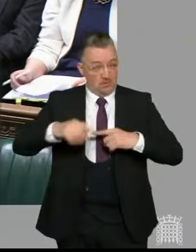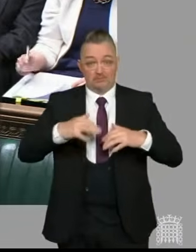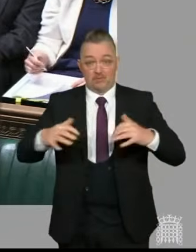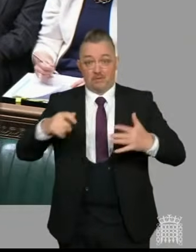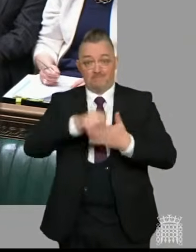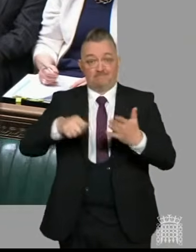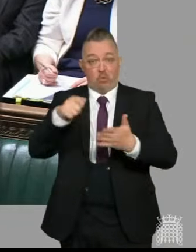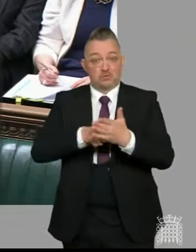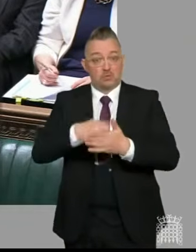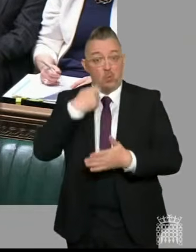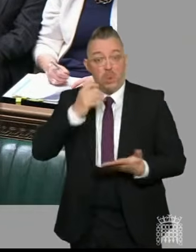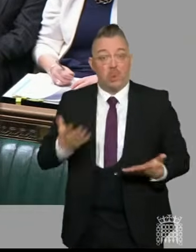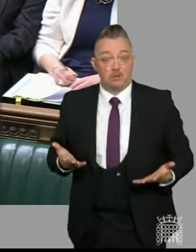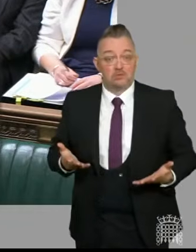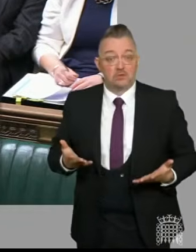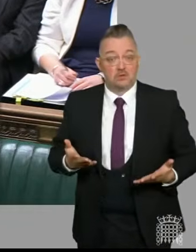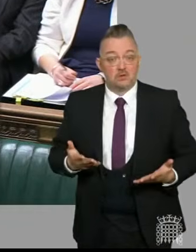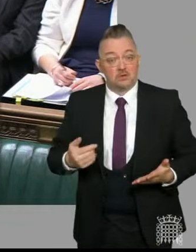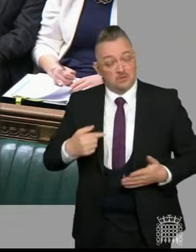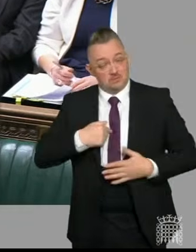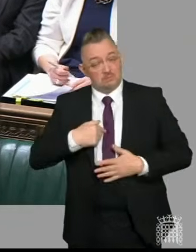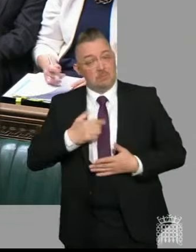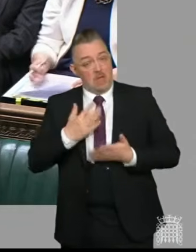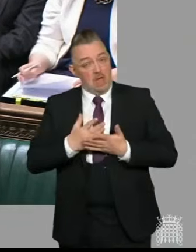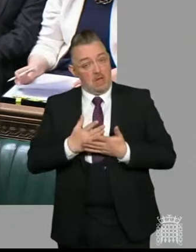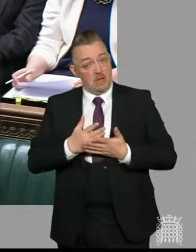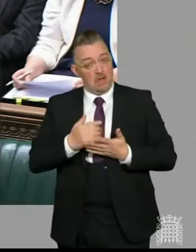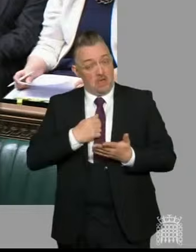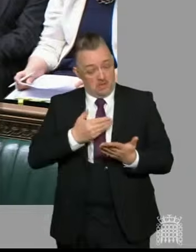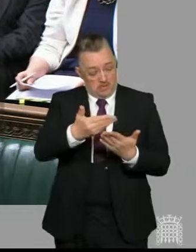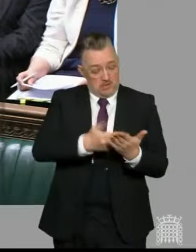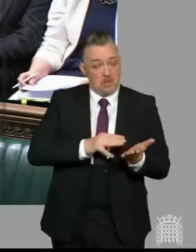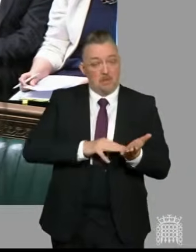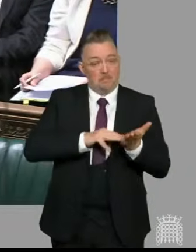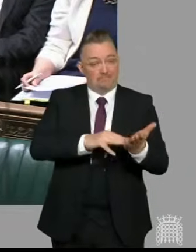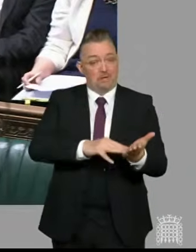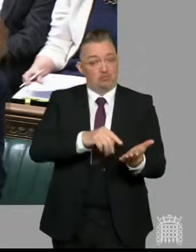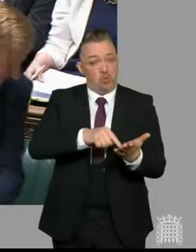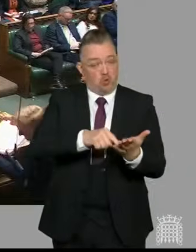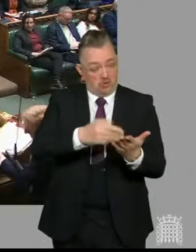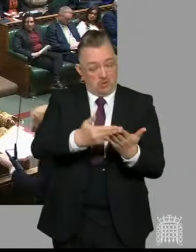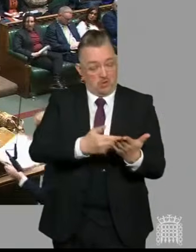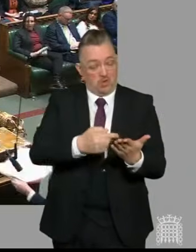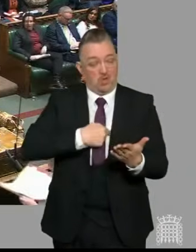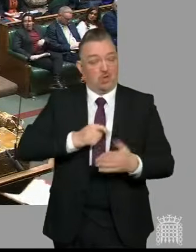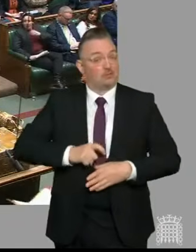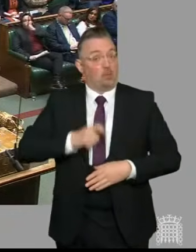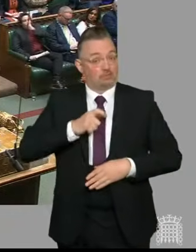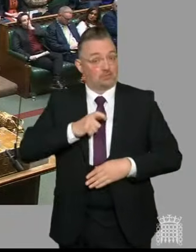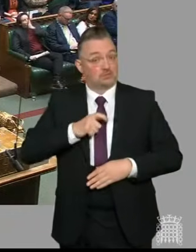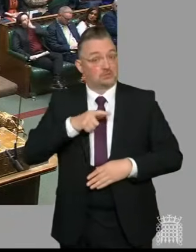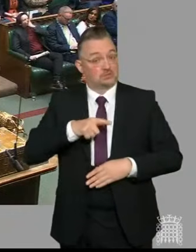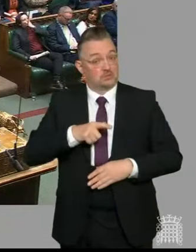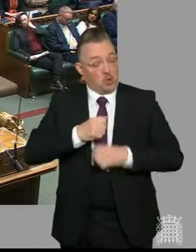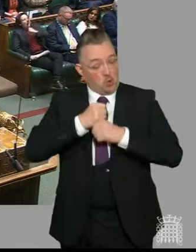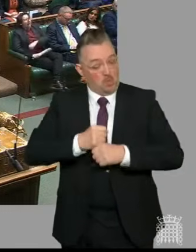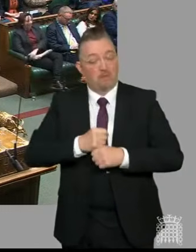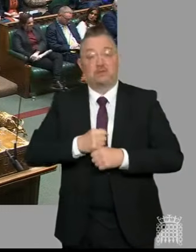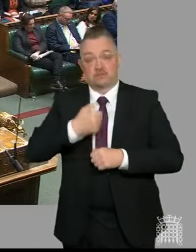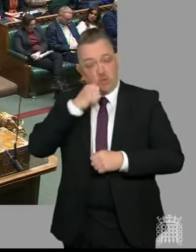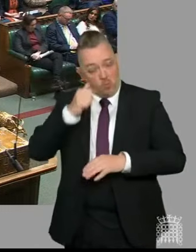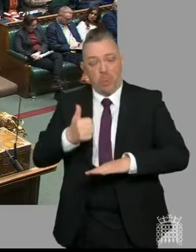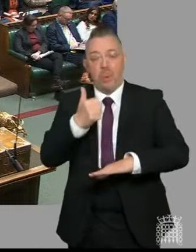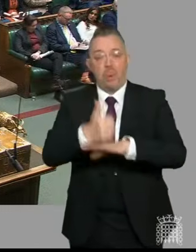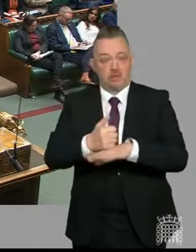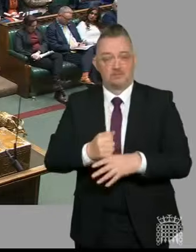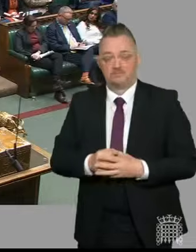with our manifesto, we will deliver on that commitment. Angela Rayner. Mr